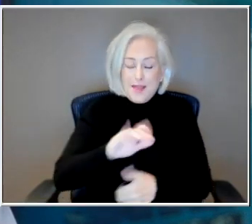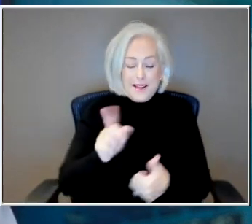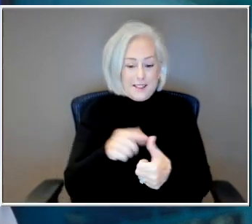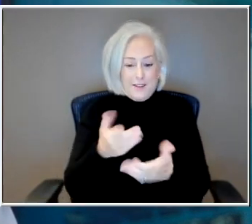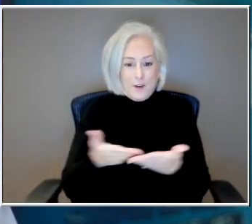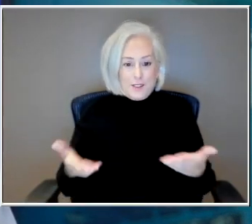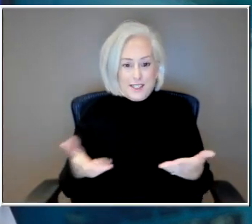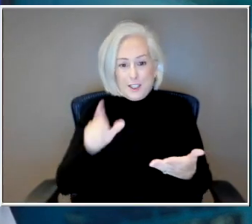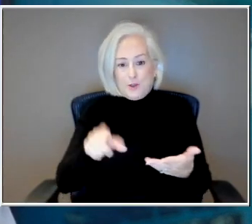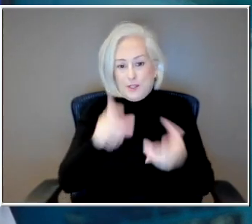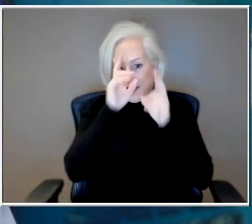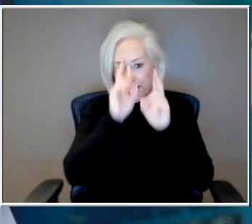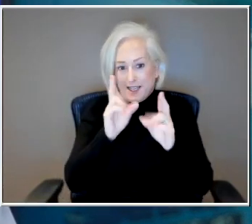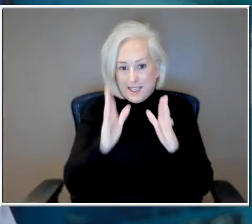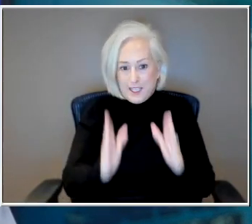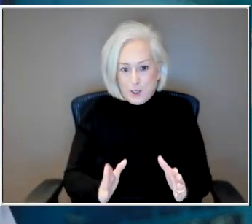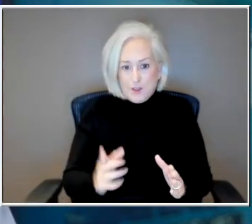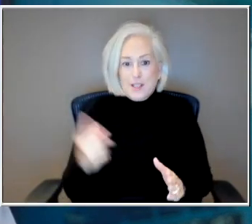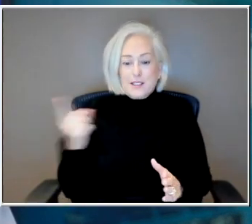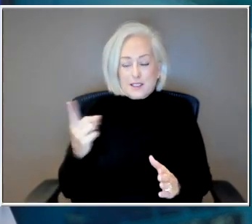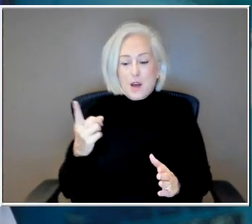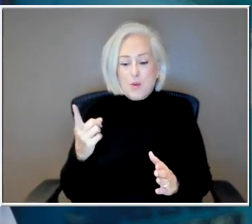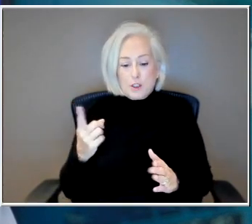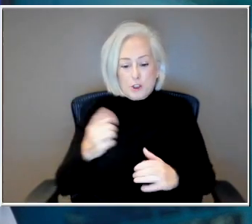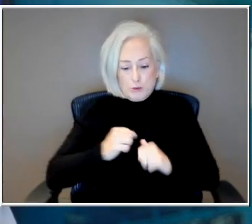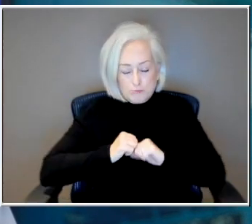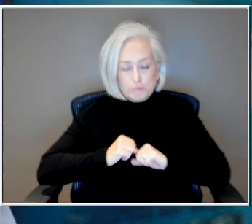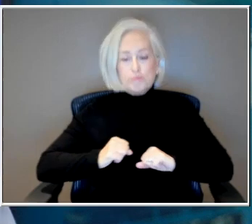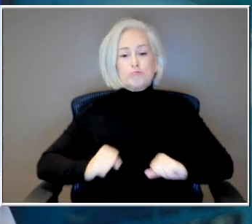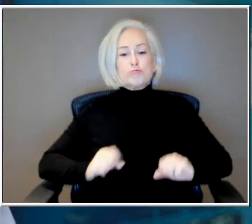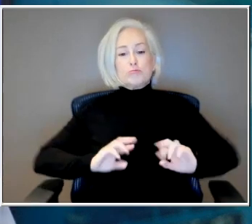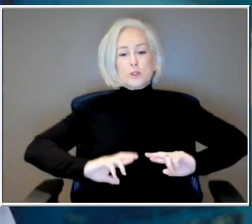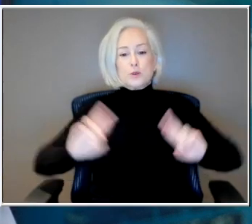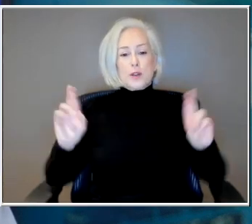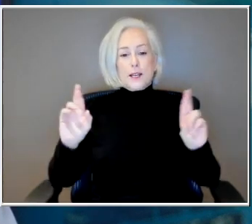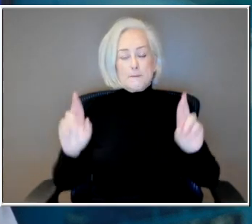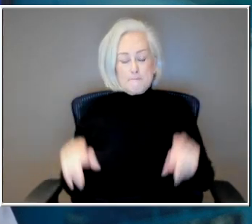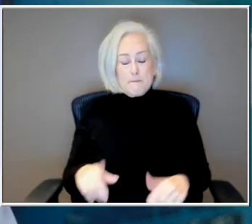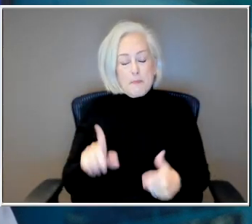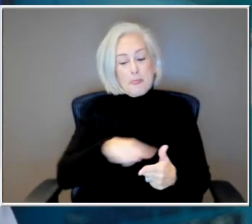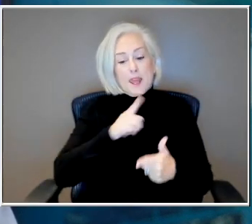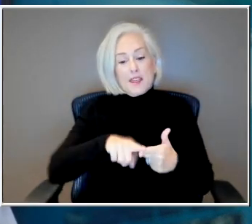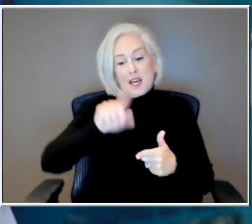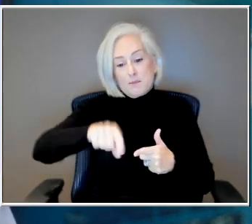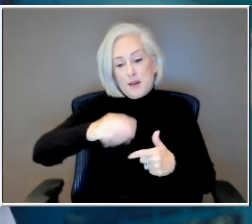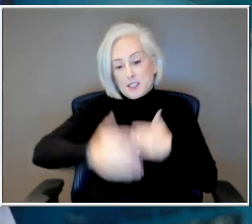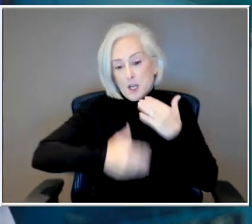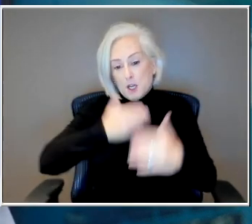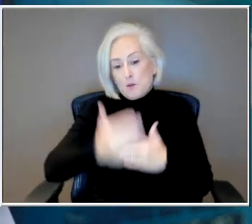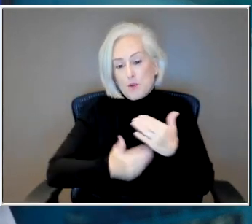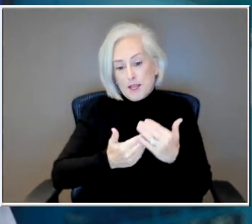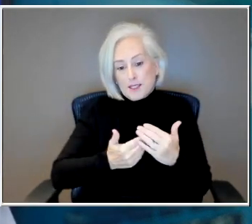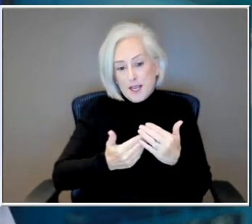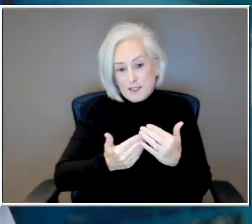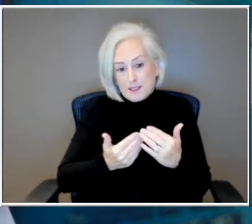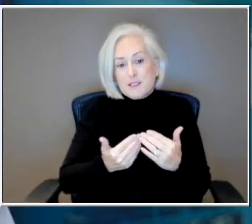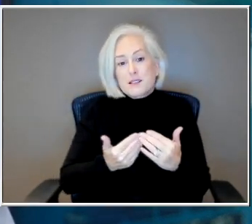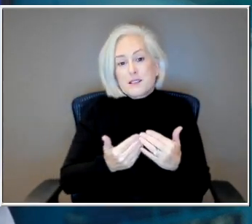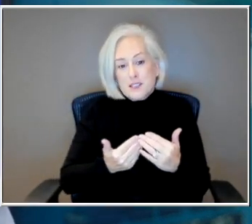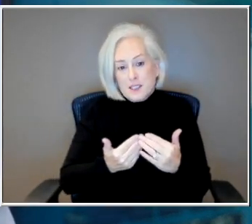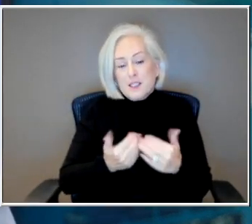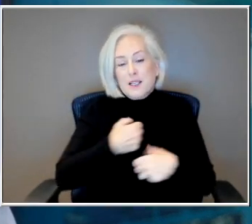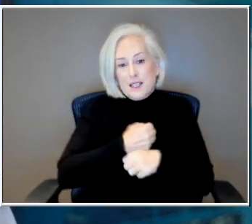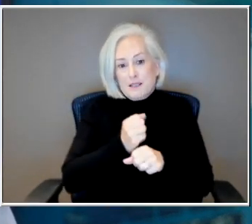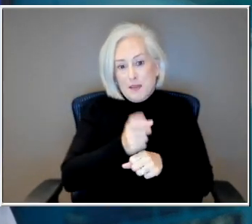hero, and you need somebody to stand up. And then you have to go through a process where you have to go through and make sure you have a